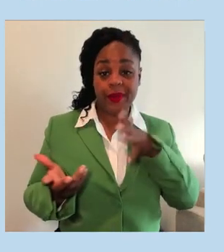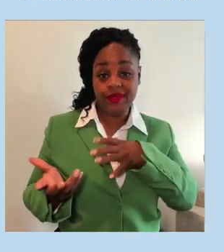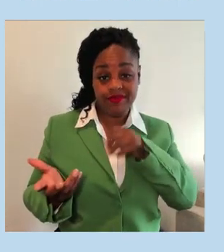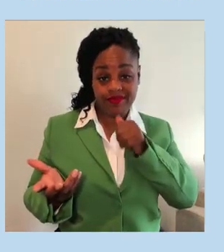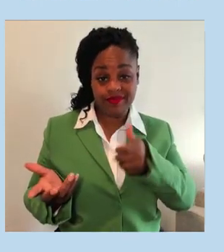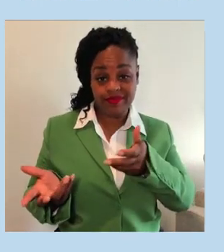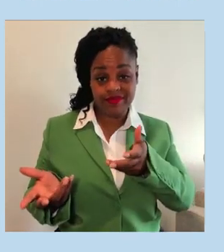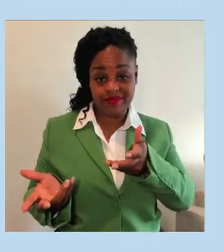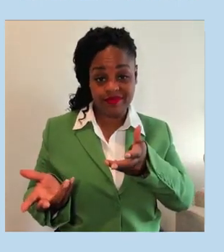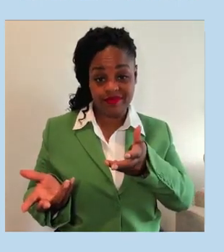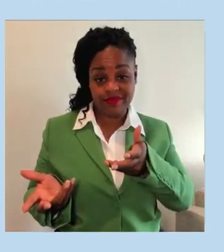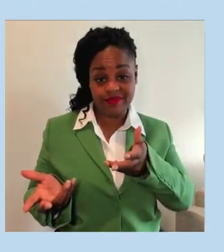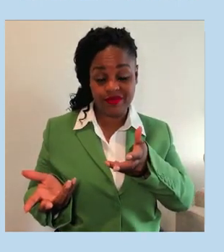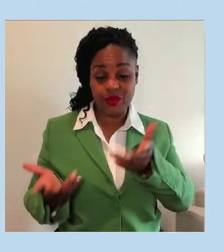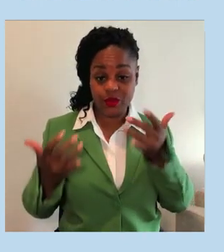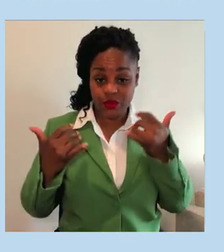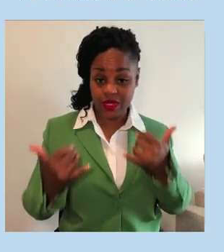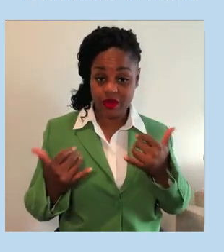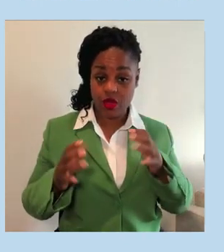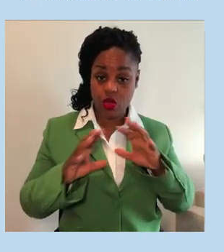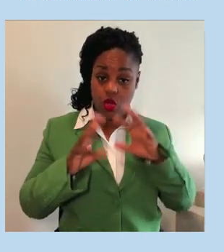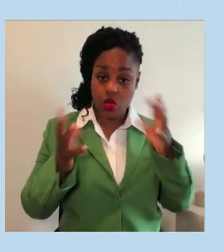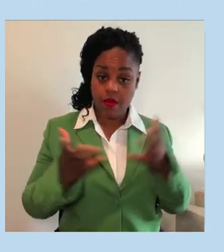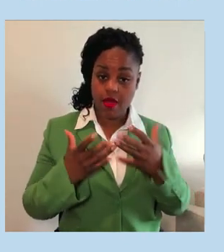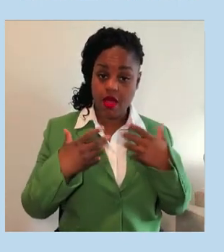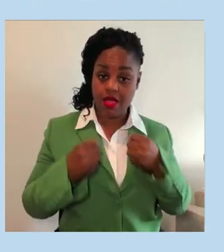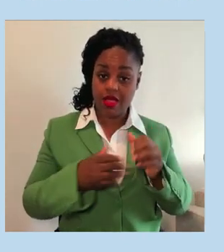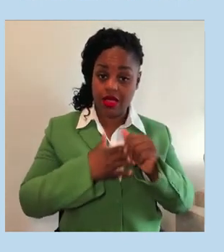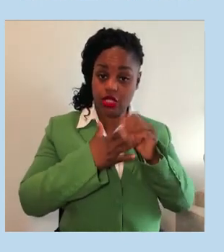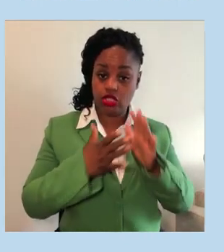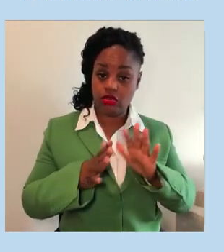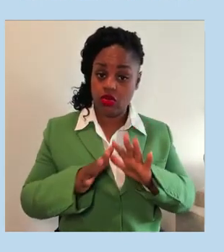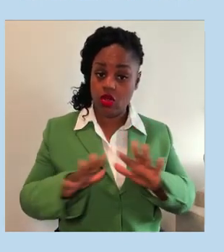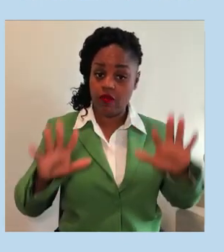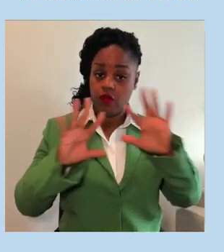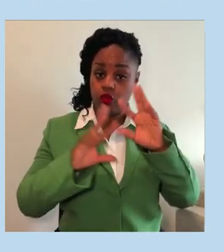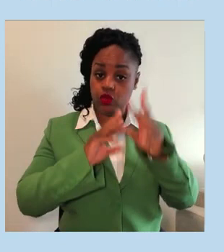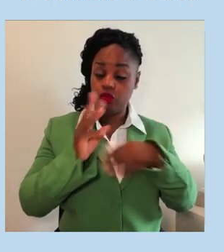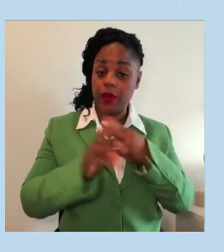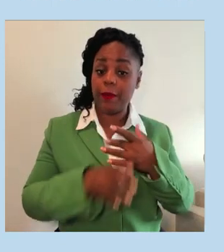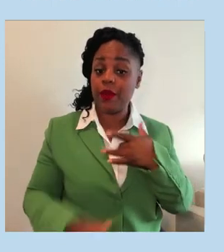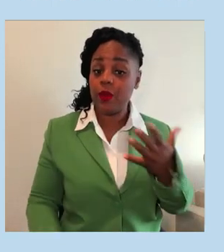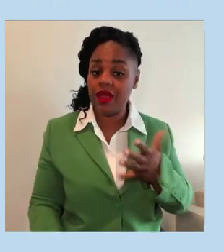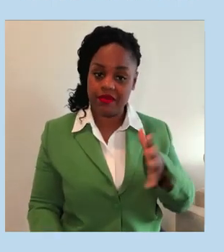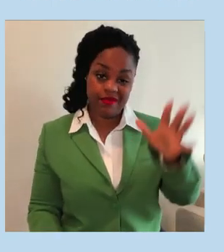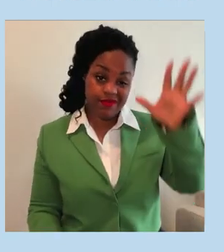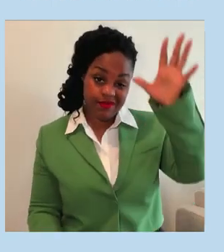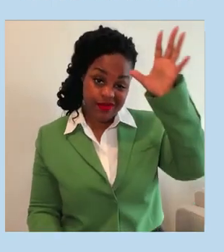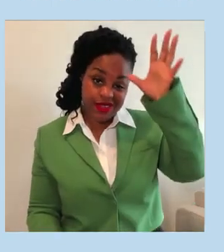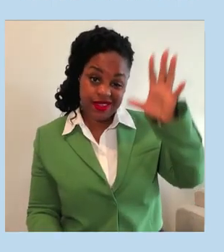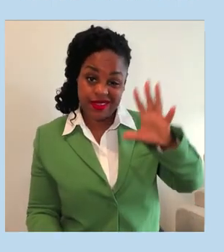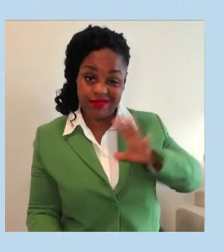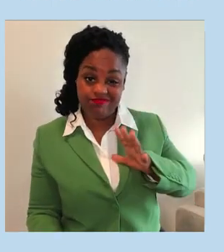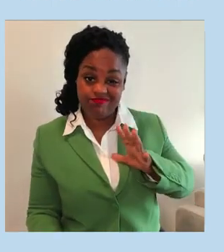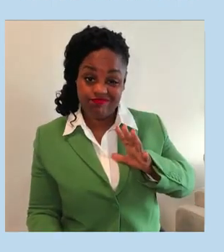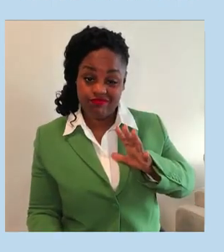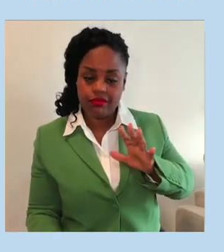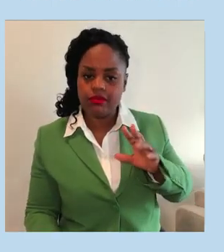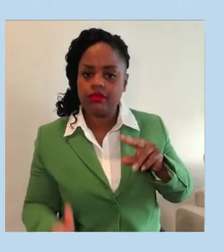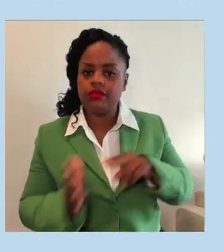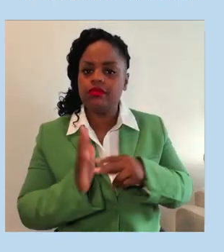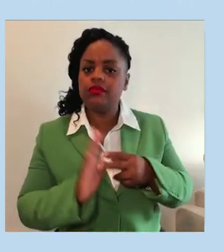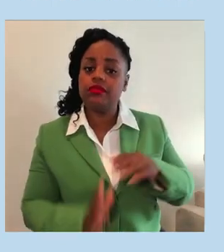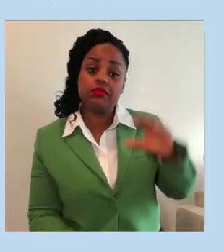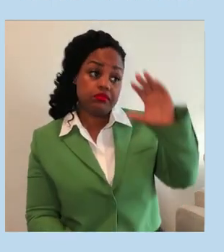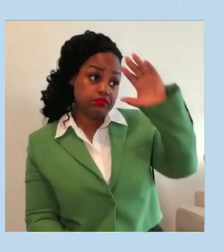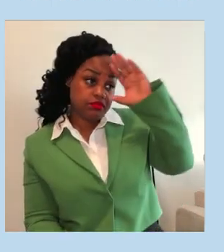leaders who are men. So in as much as the men are representative of all these policies that are being created, the policies